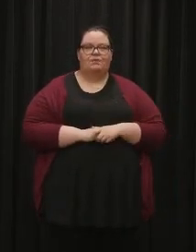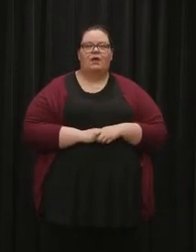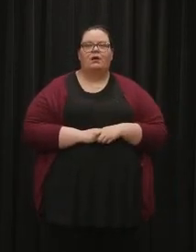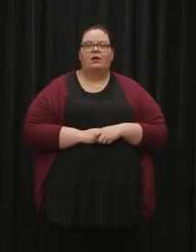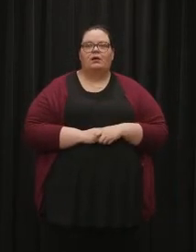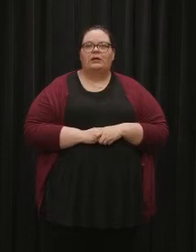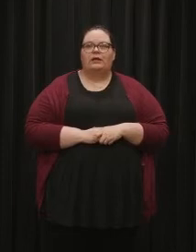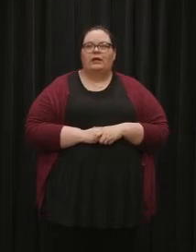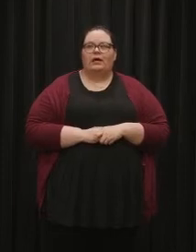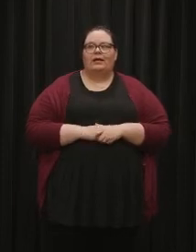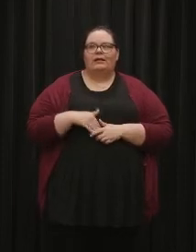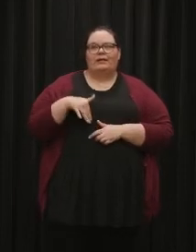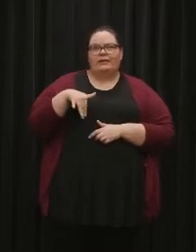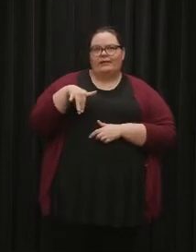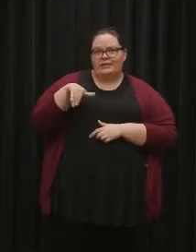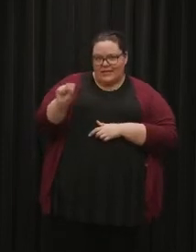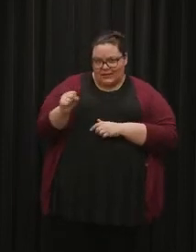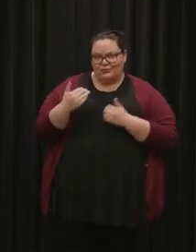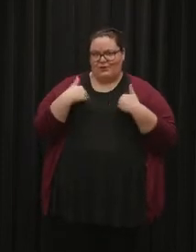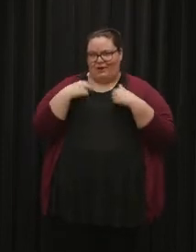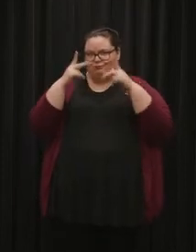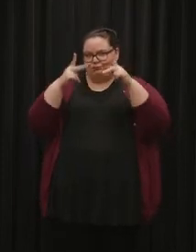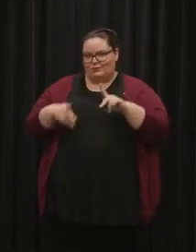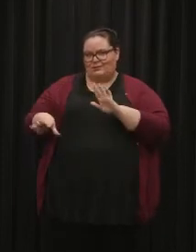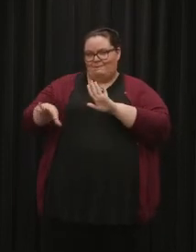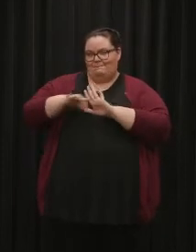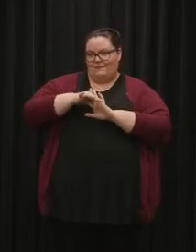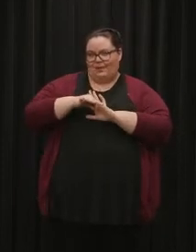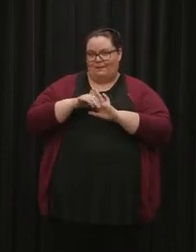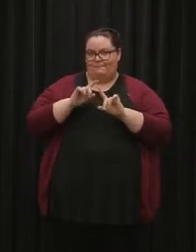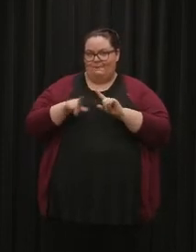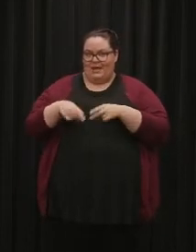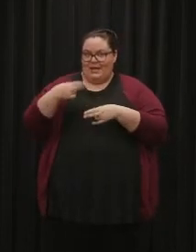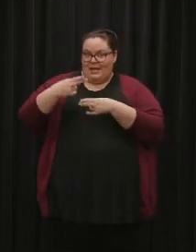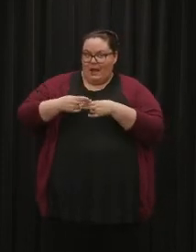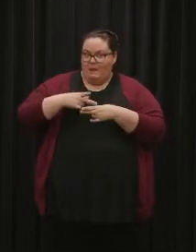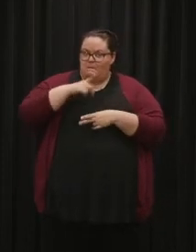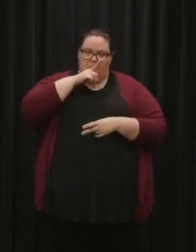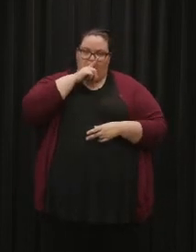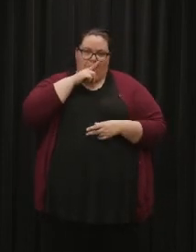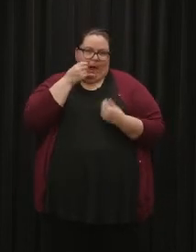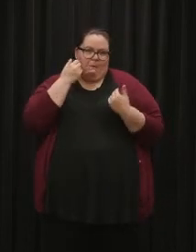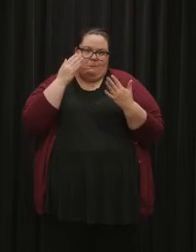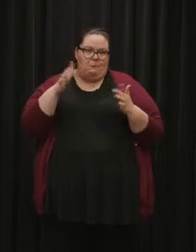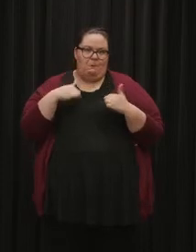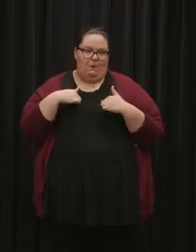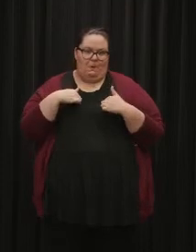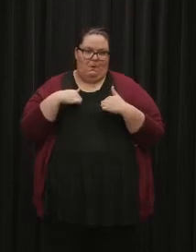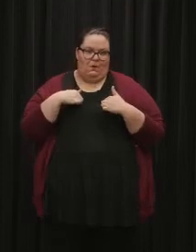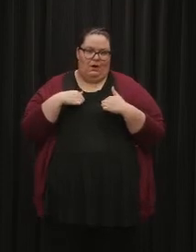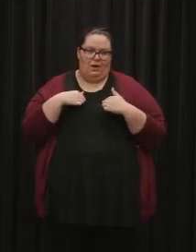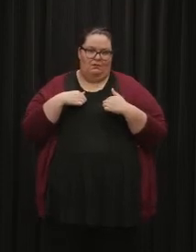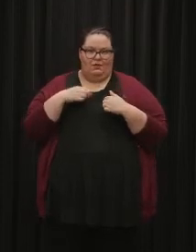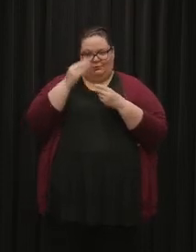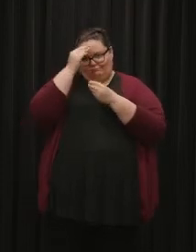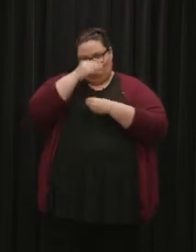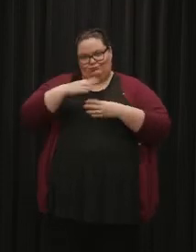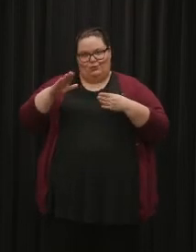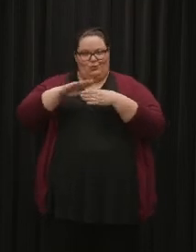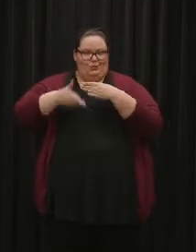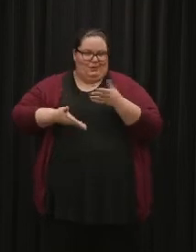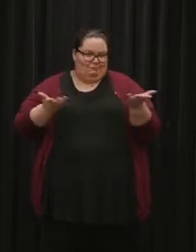I think the answer is yes. But I am not aware of just who that is at this point, and I guess it will be disclosed on the